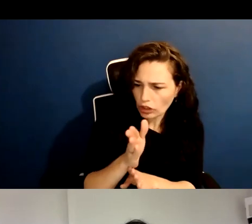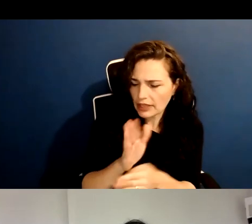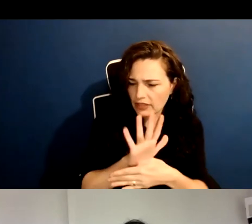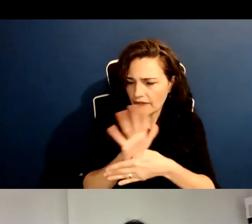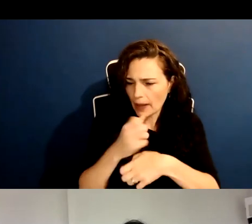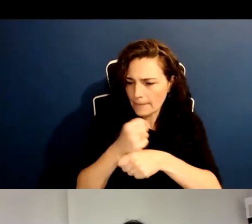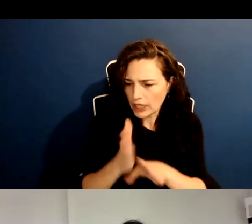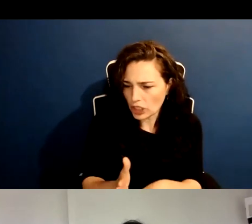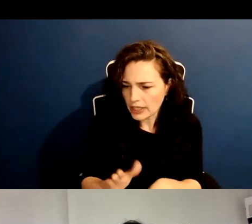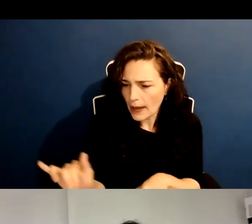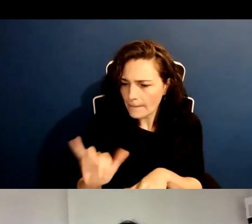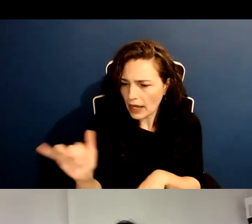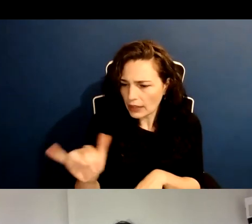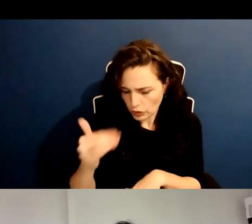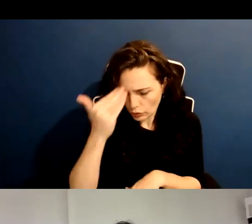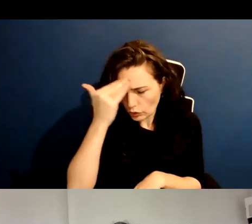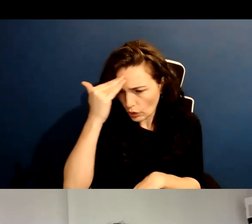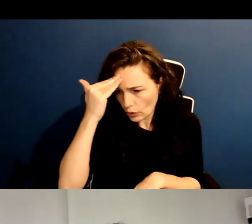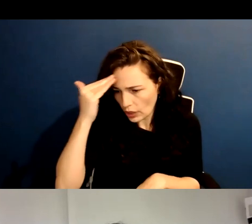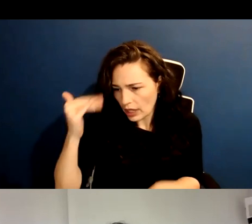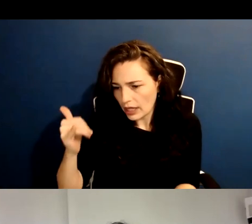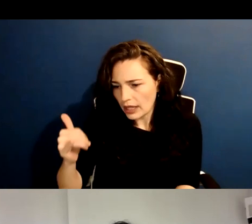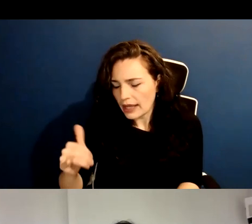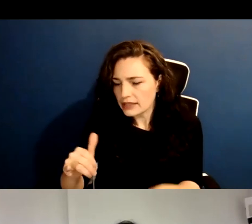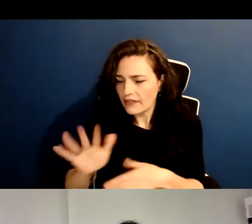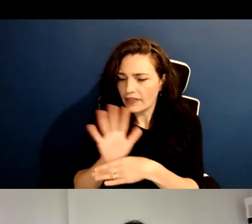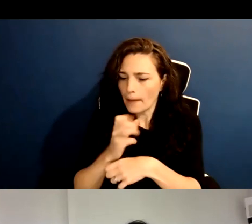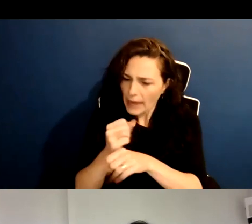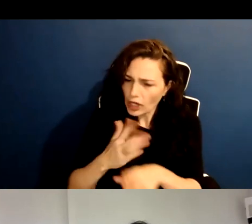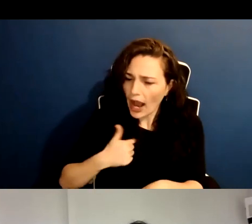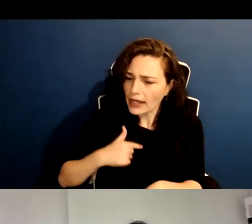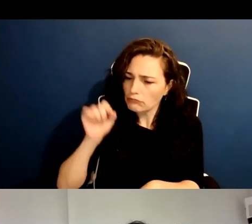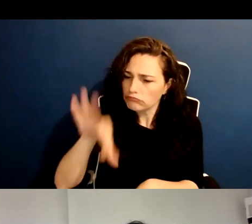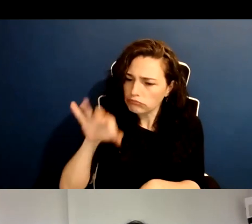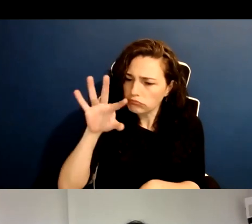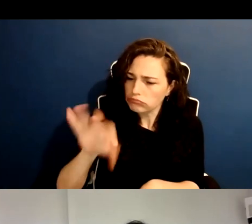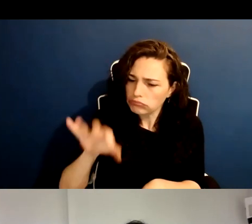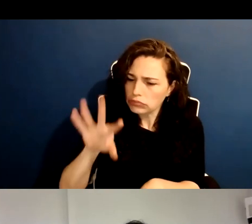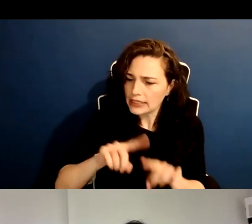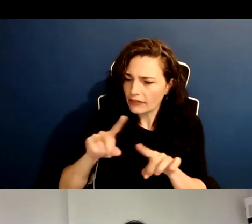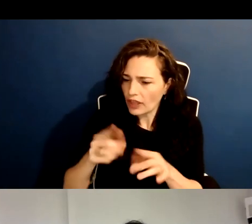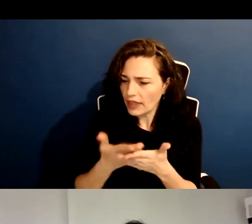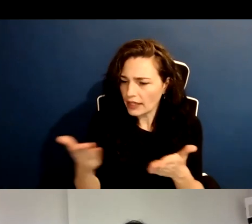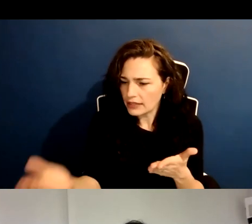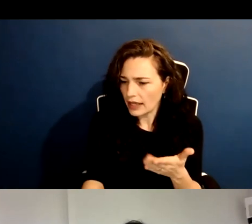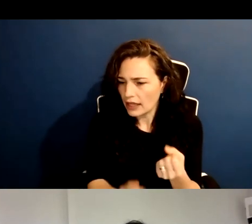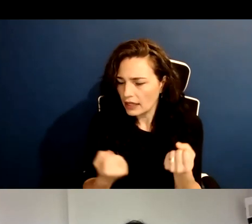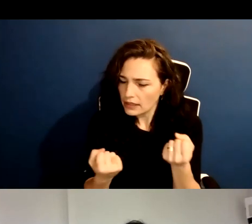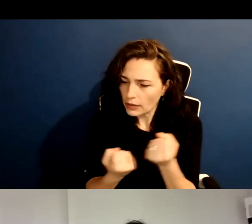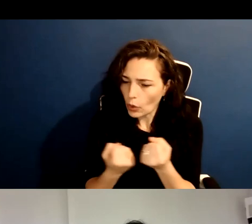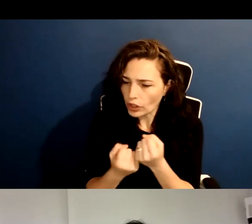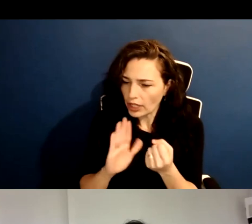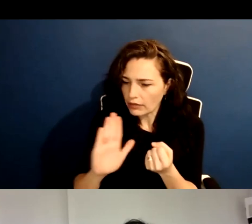a funder, I can also kind of interject some of the things that really, really stood out, not only for their application, but things that will